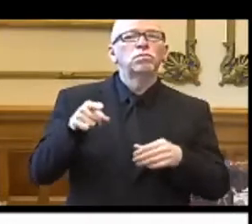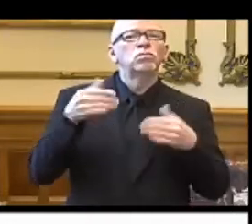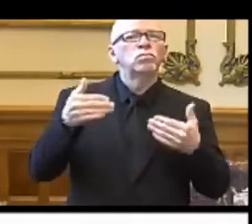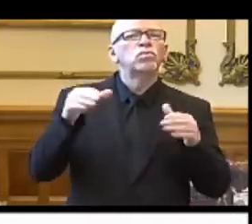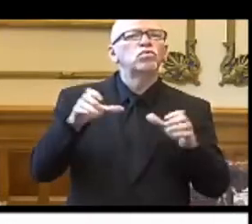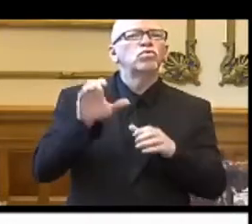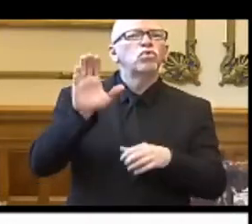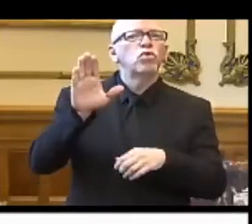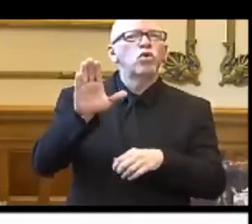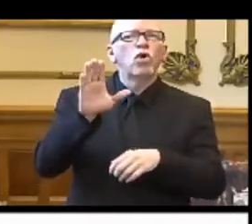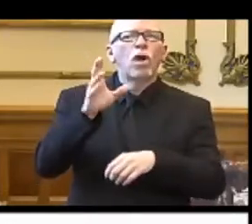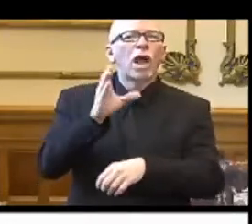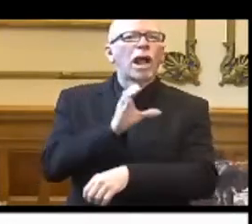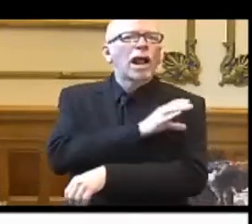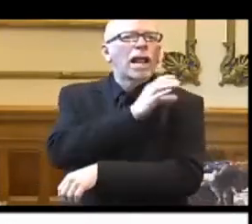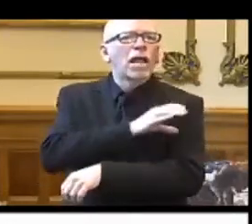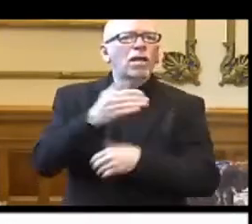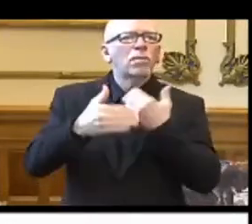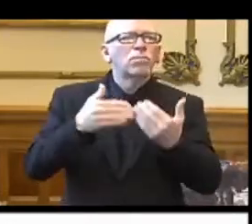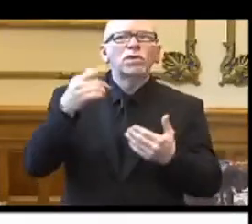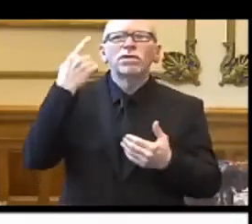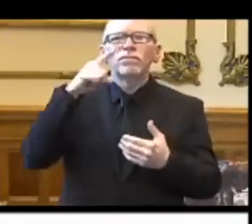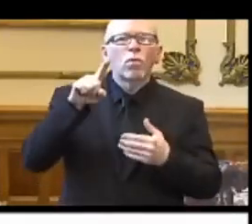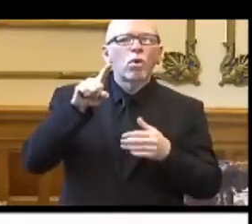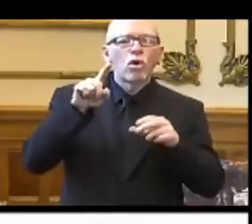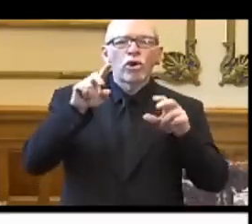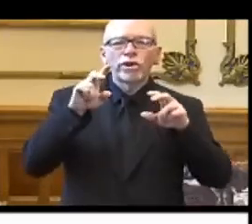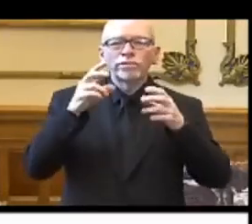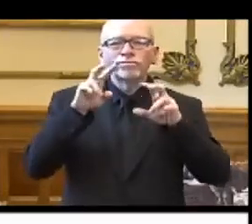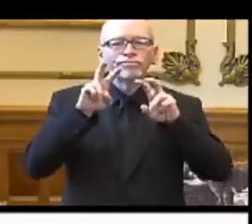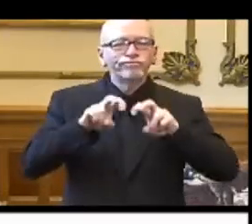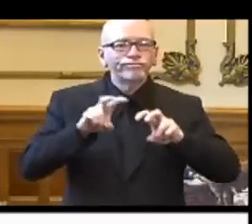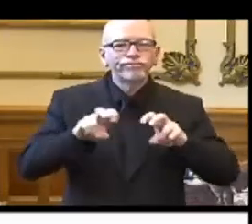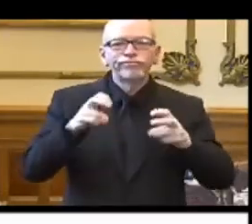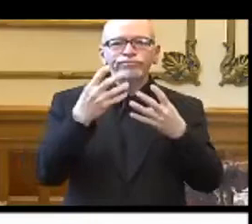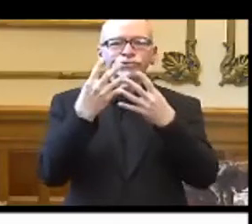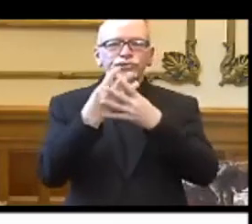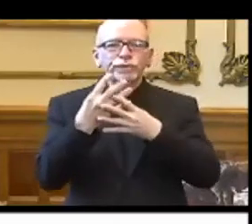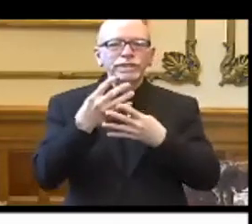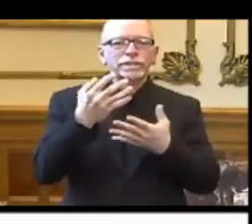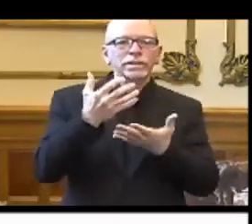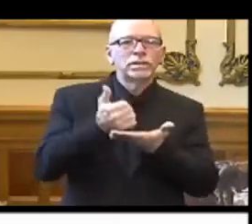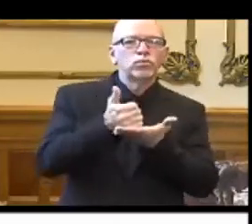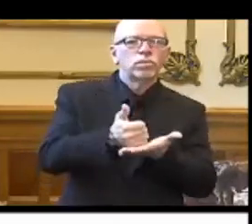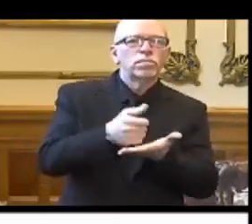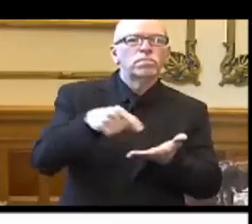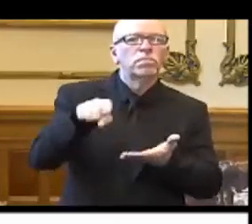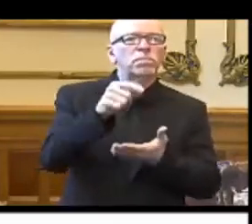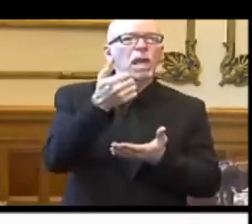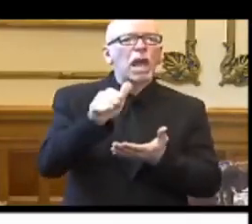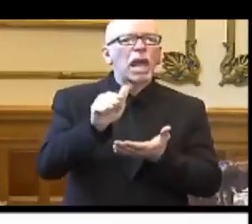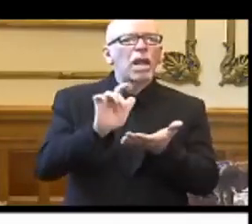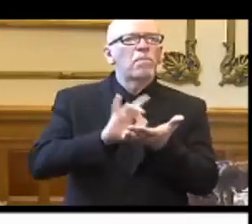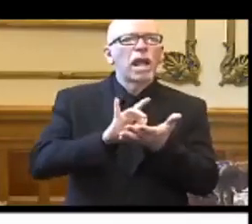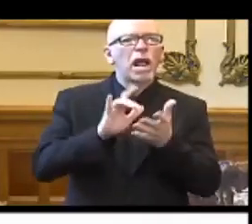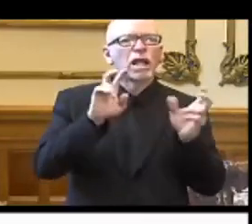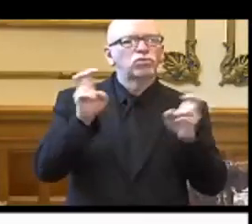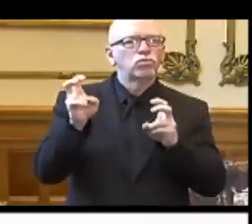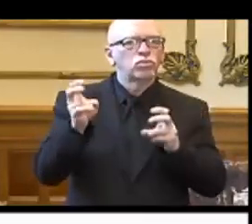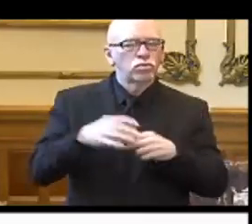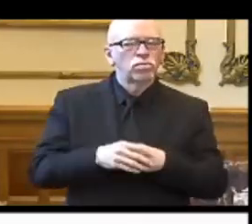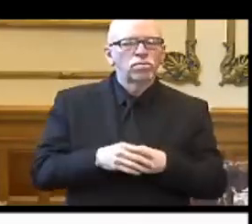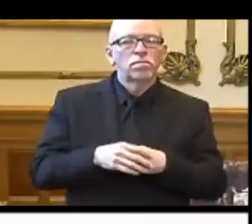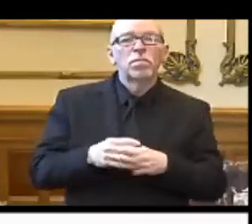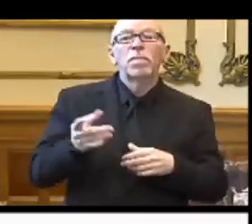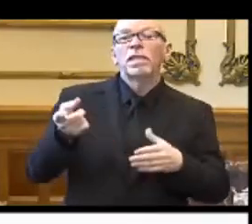clinical procedures to diagnose and to screen and to treat medical conditions. Then